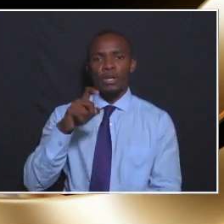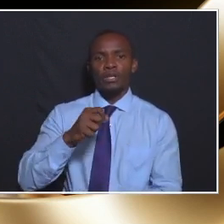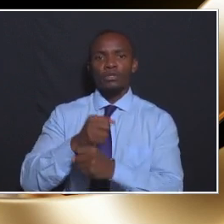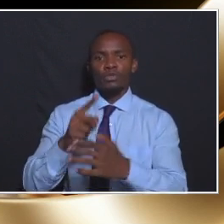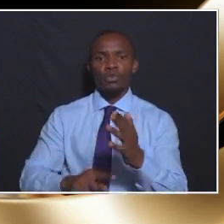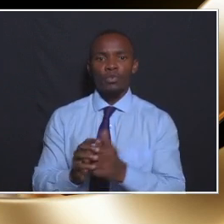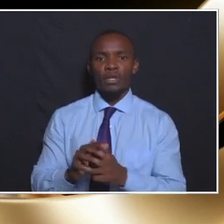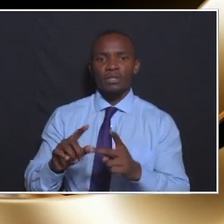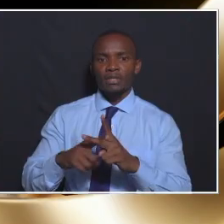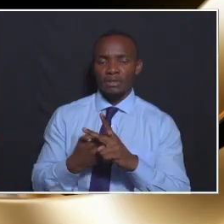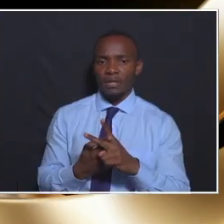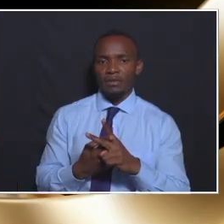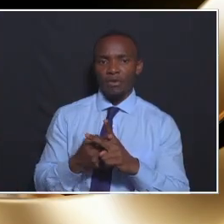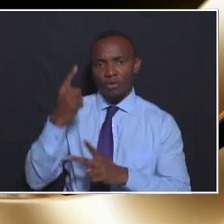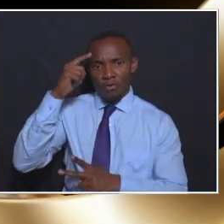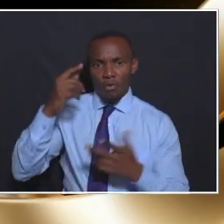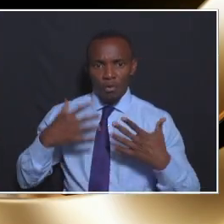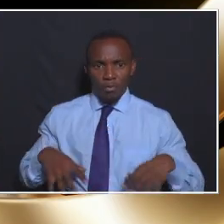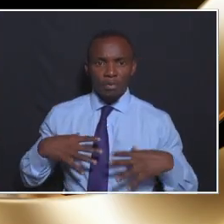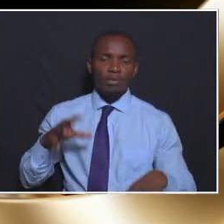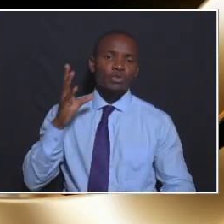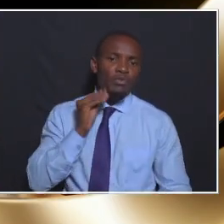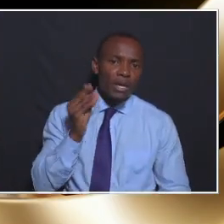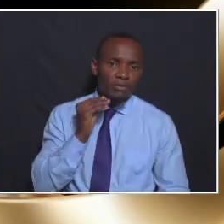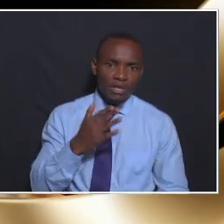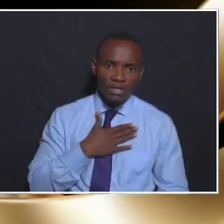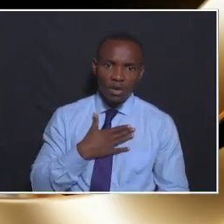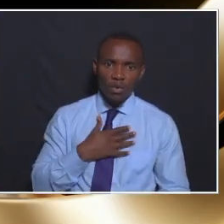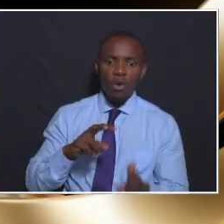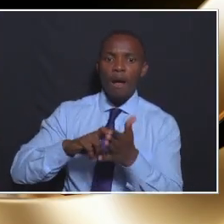for people to start to experience our projects